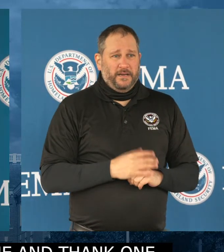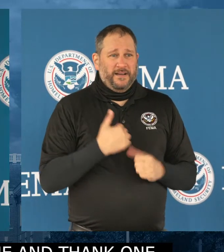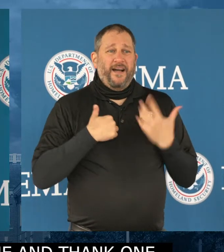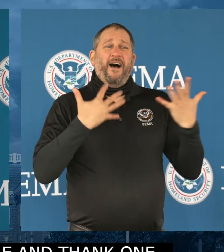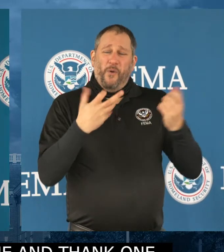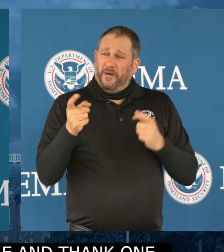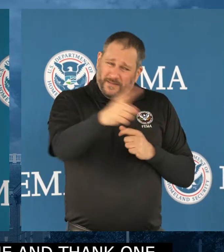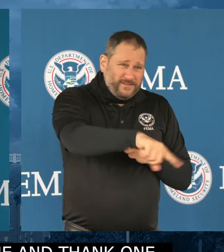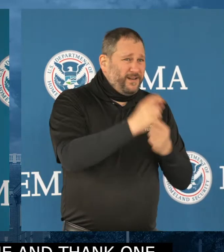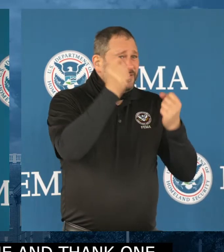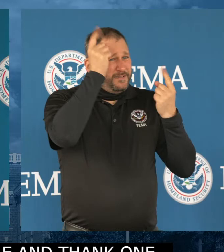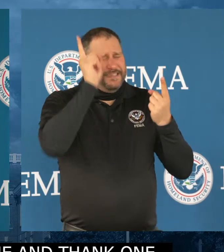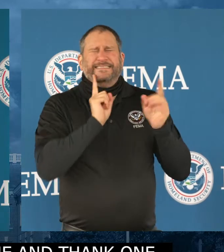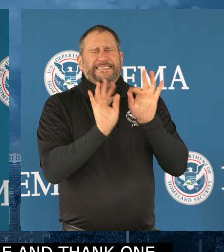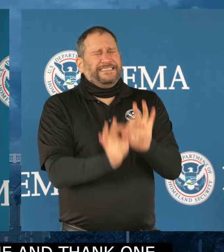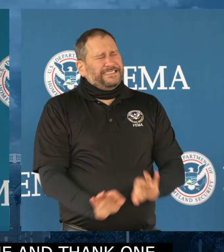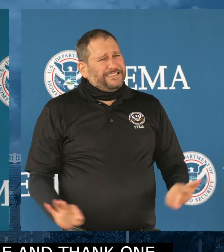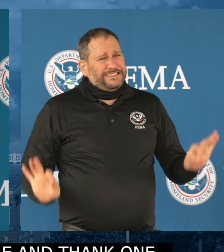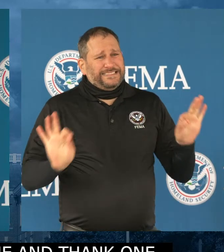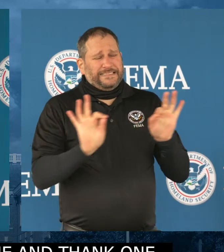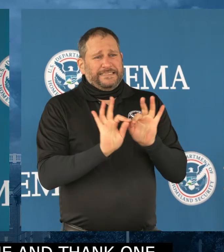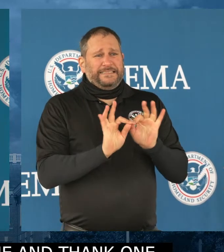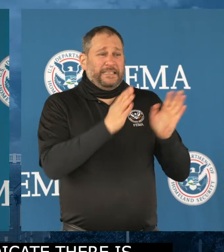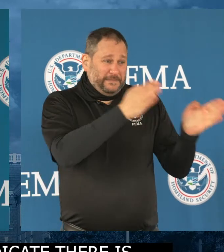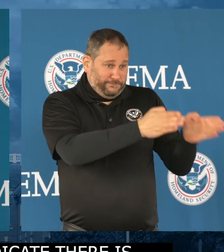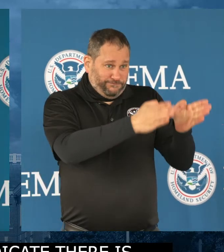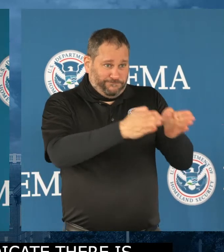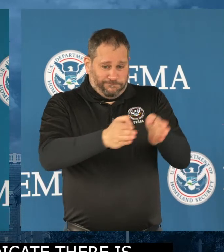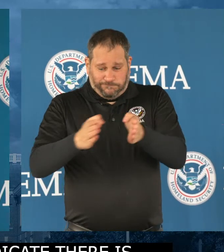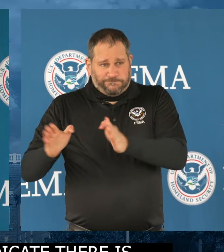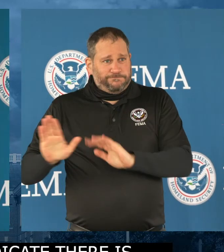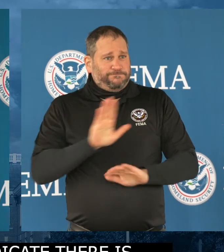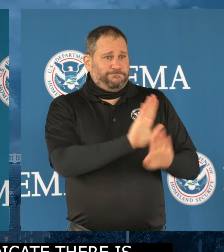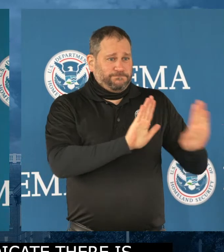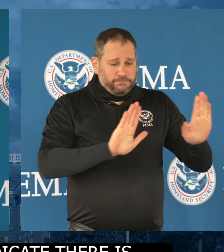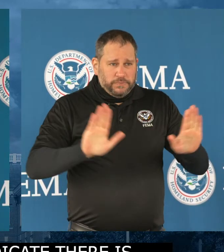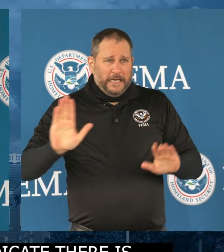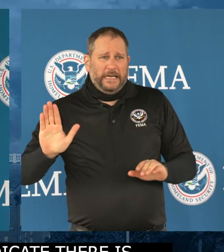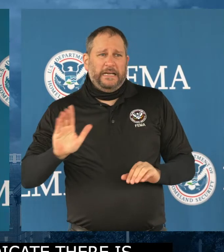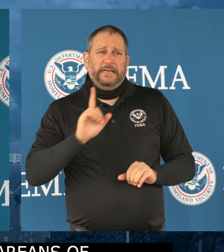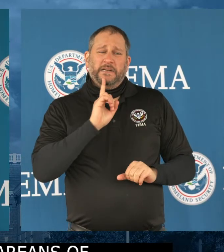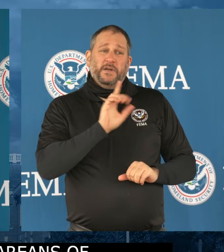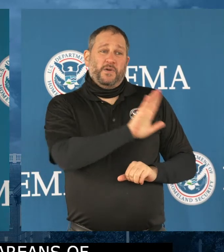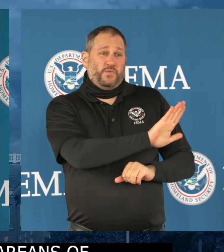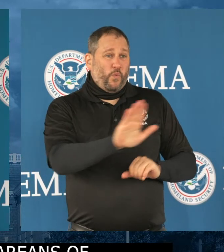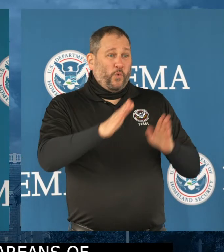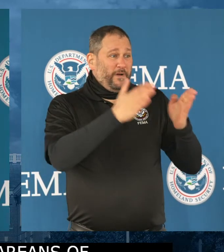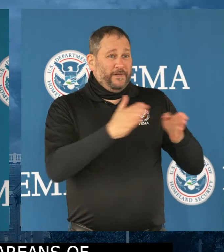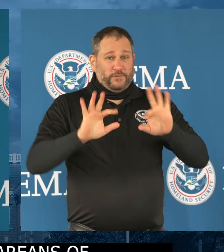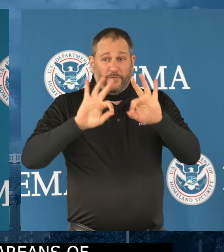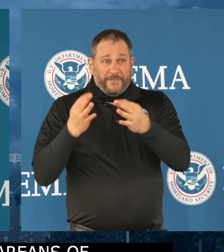understand how important it is for you individually, how important it is for your individual family